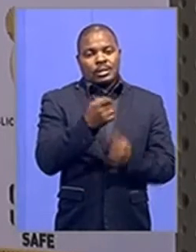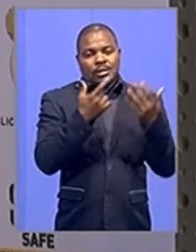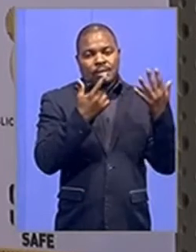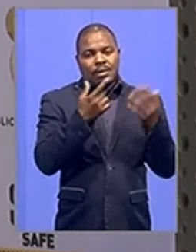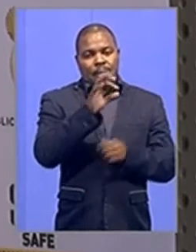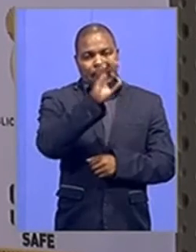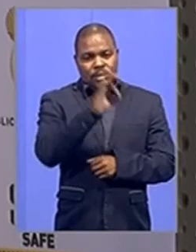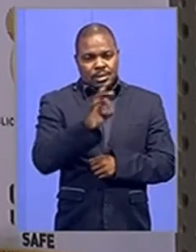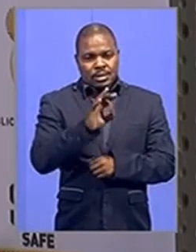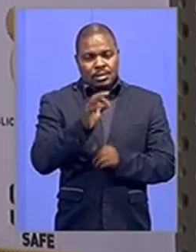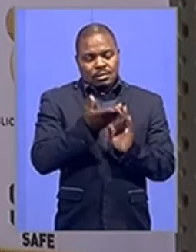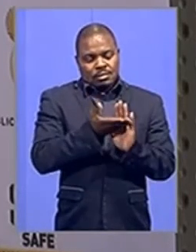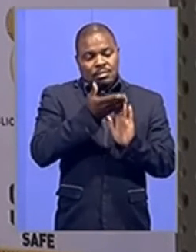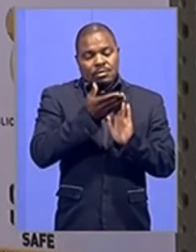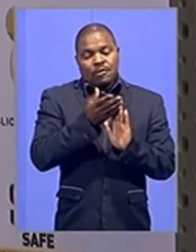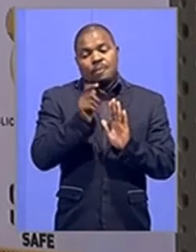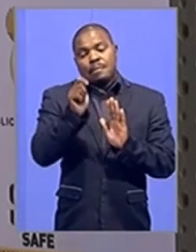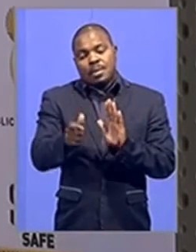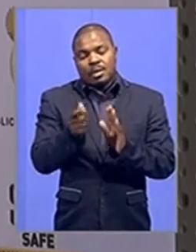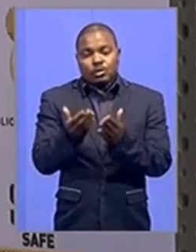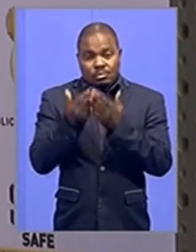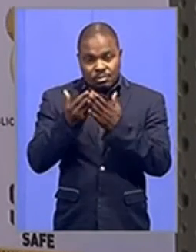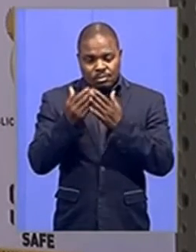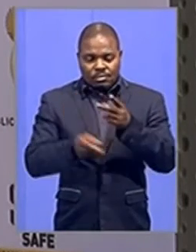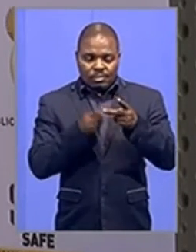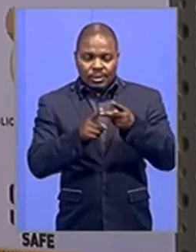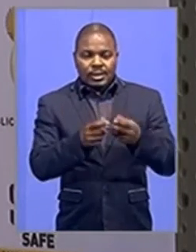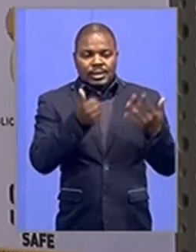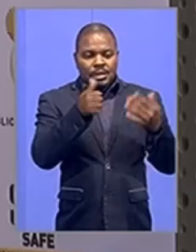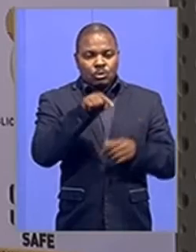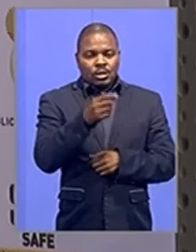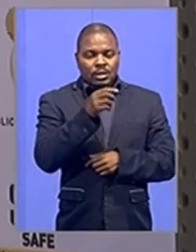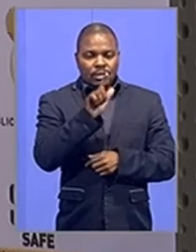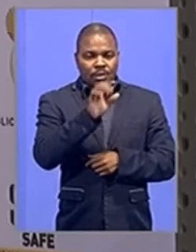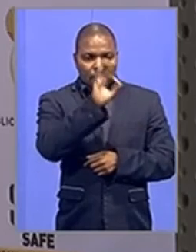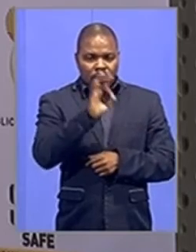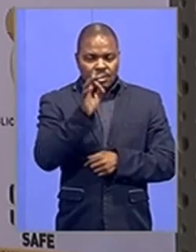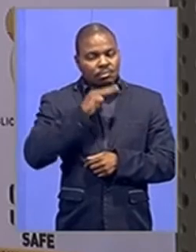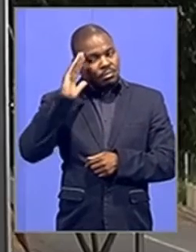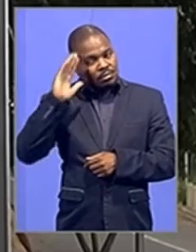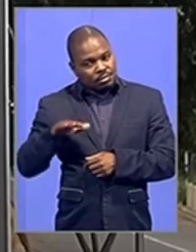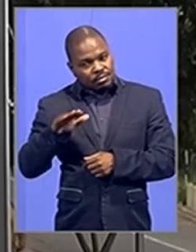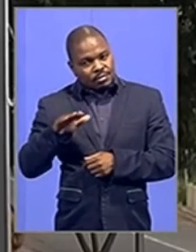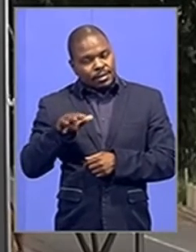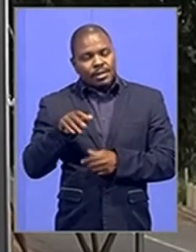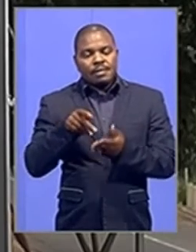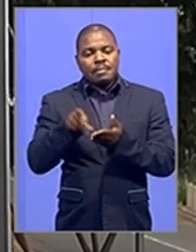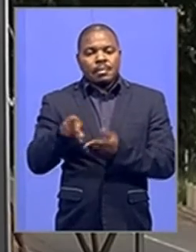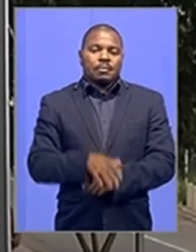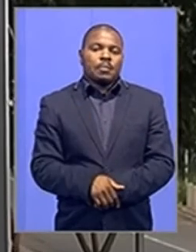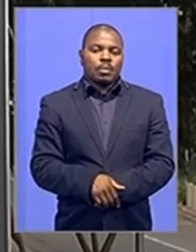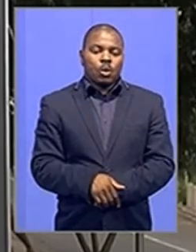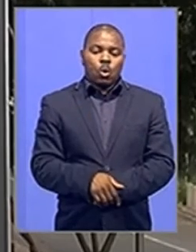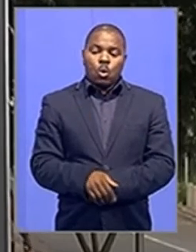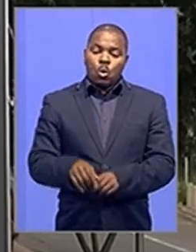4.7% increase on tuition fees and 6.7% on accommodation fees. Tona a re NSFAS e tlile go